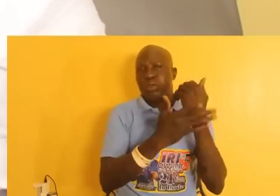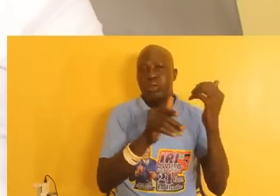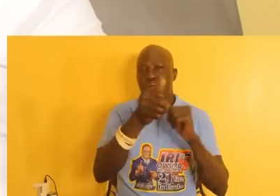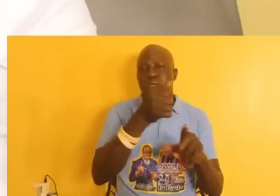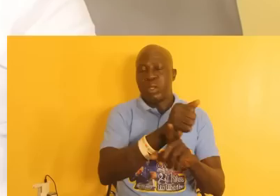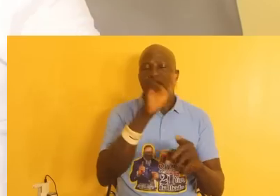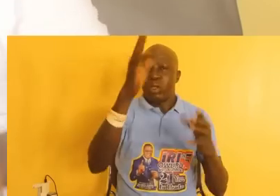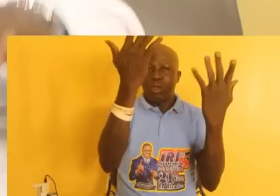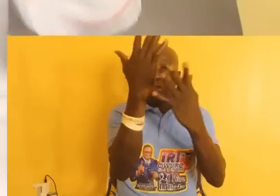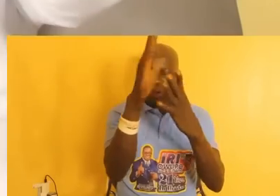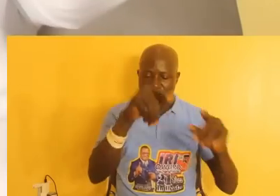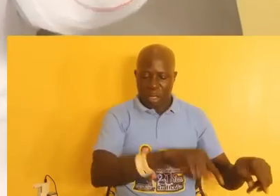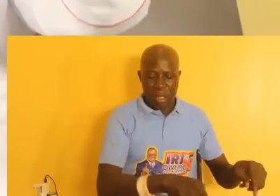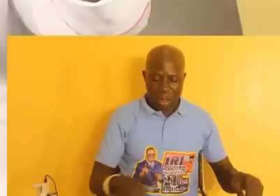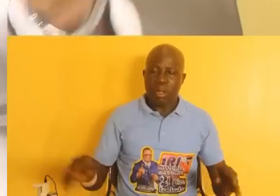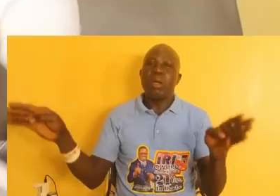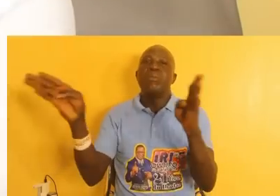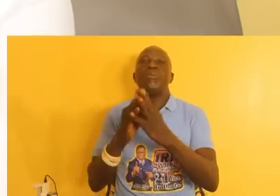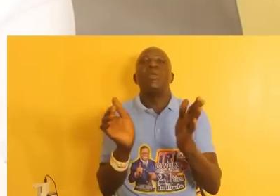I bless you. At